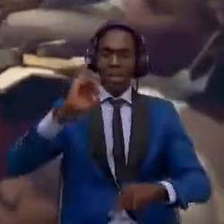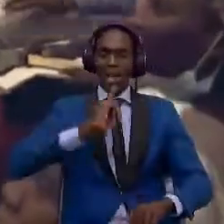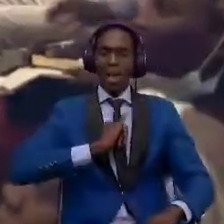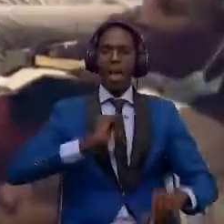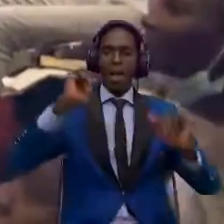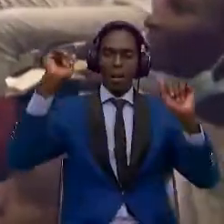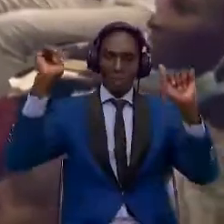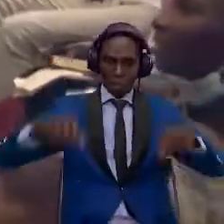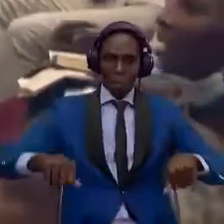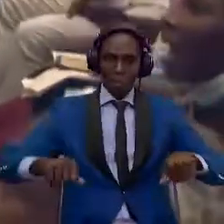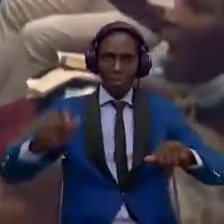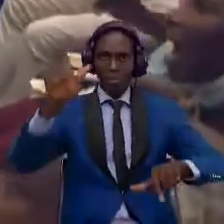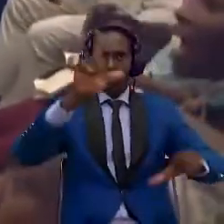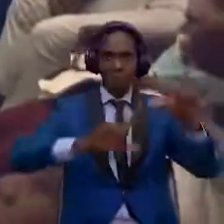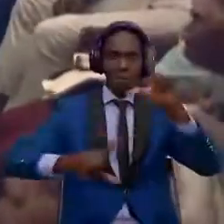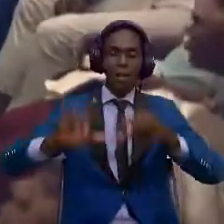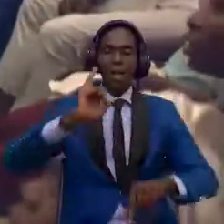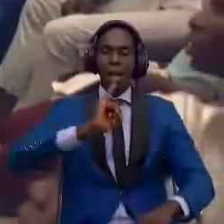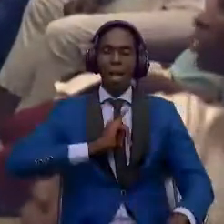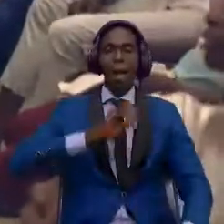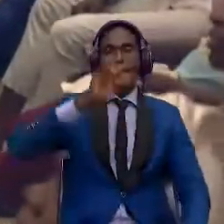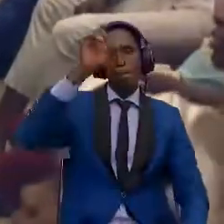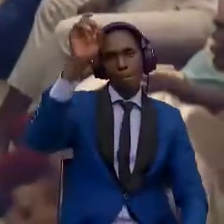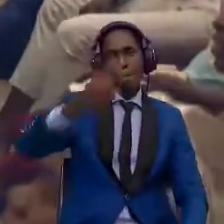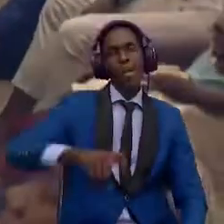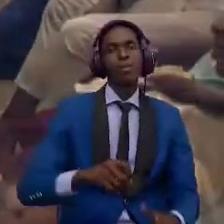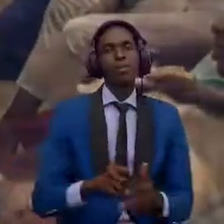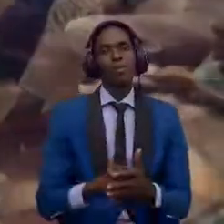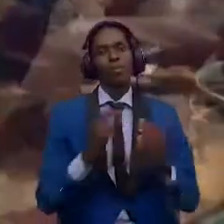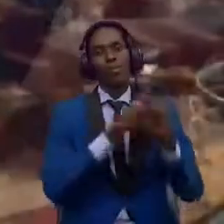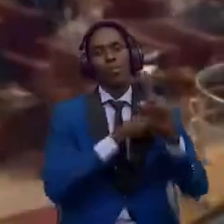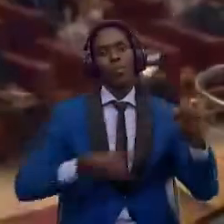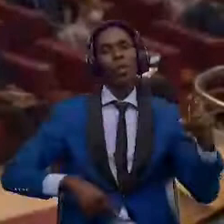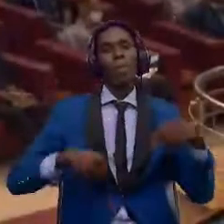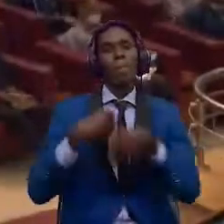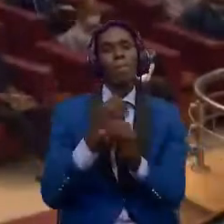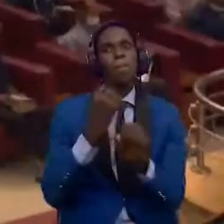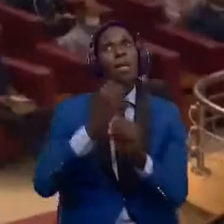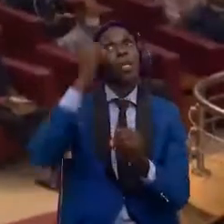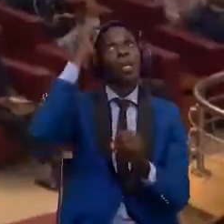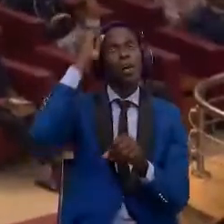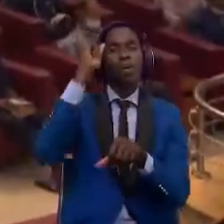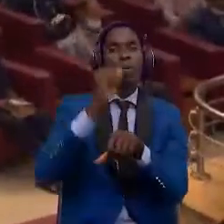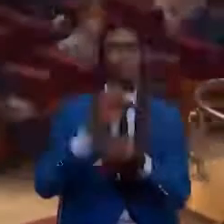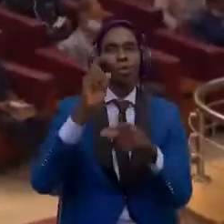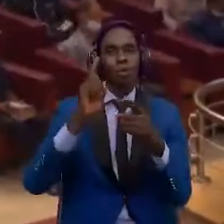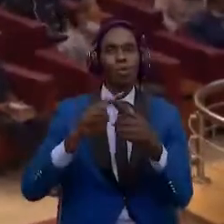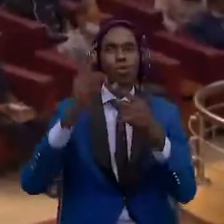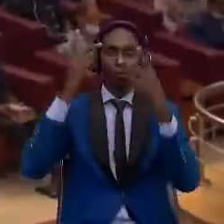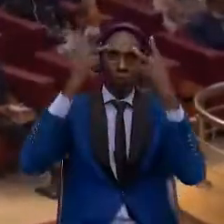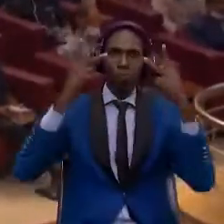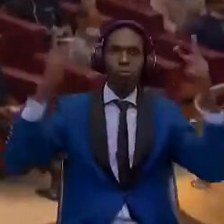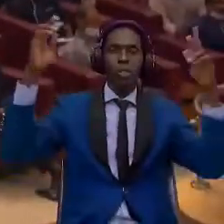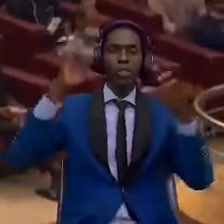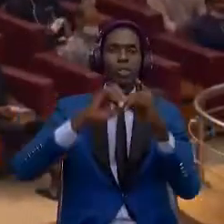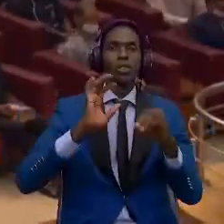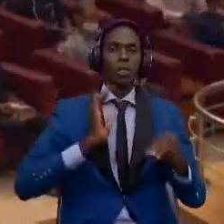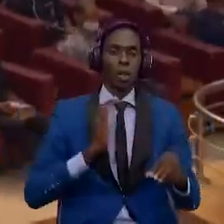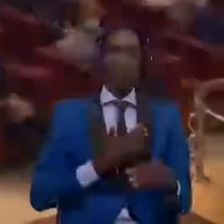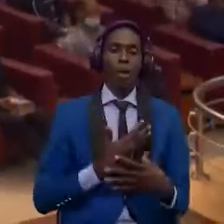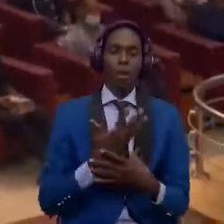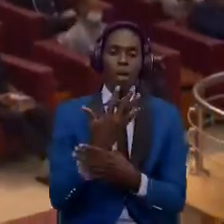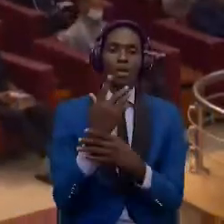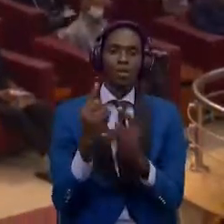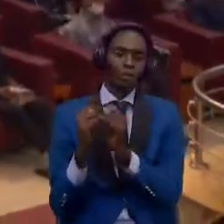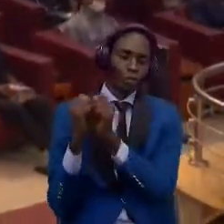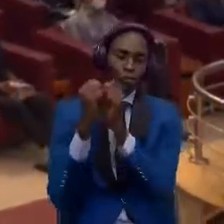I must. The Lord make the work of God to prosper in our hands together in Jesus'